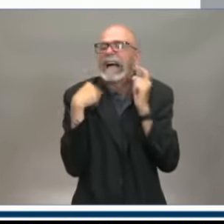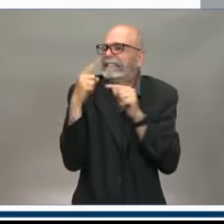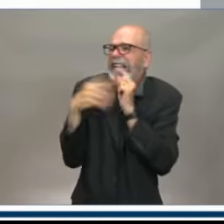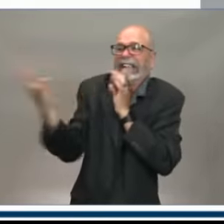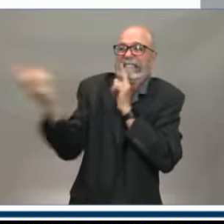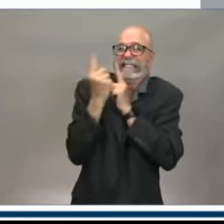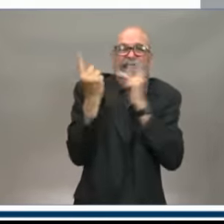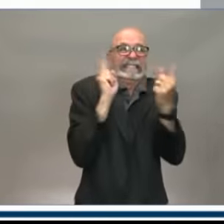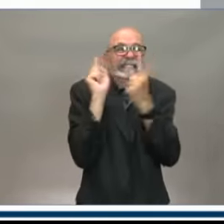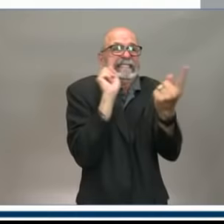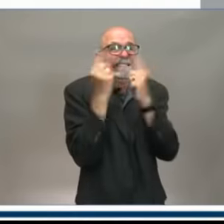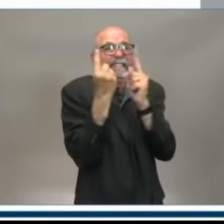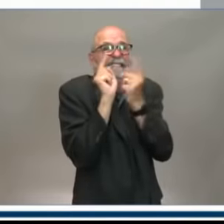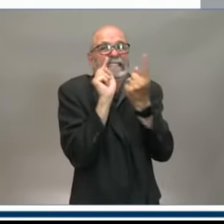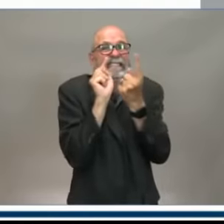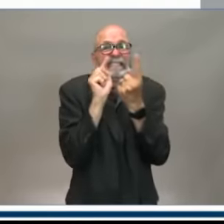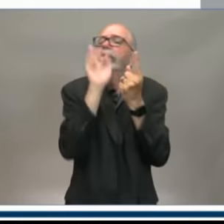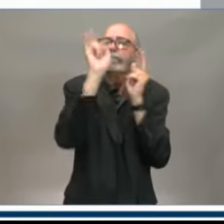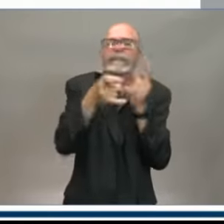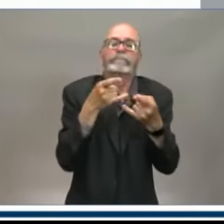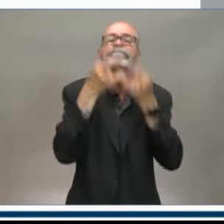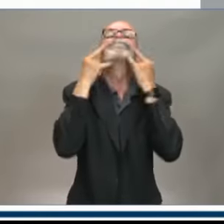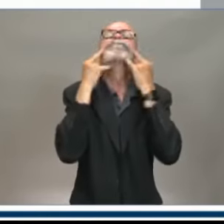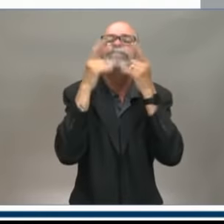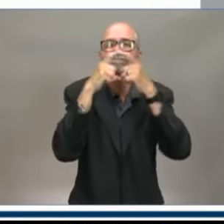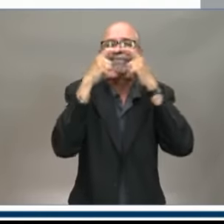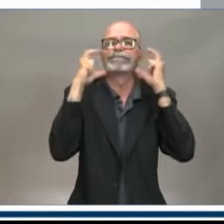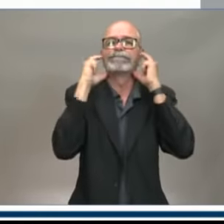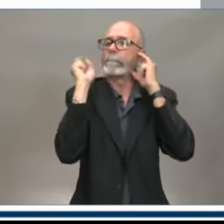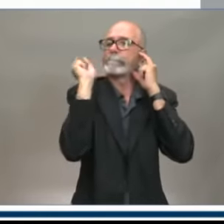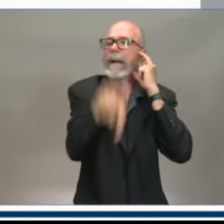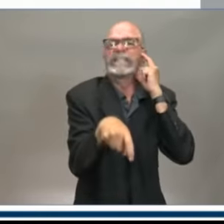we would like Nova Scotians to certainly consider that.